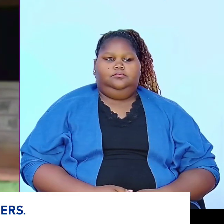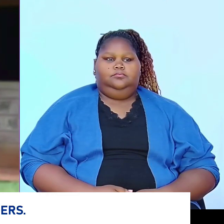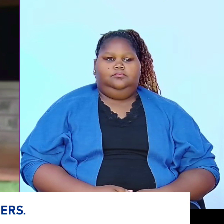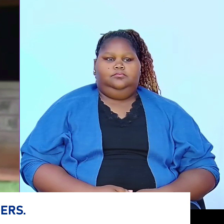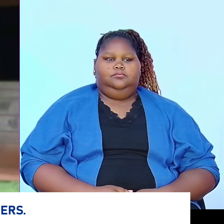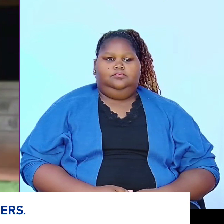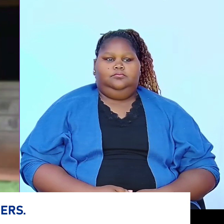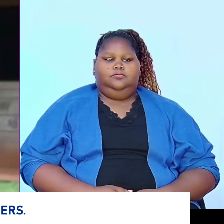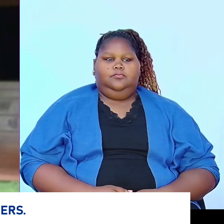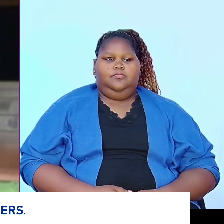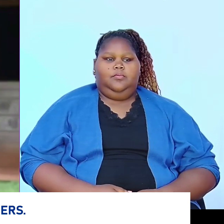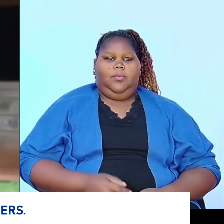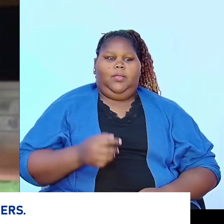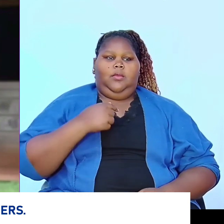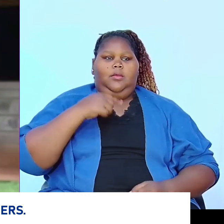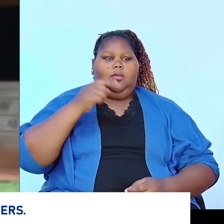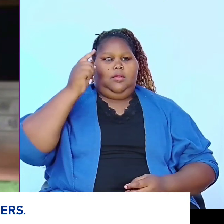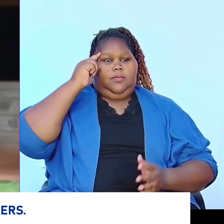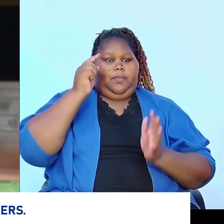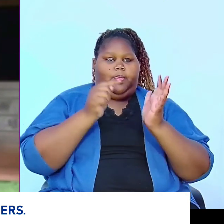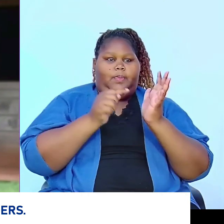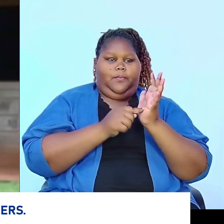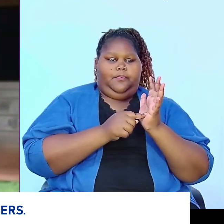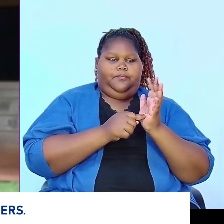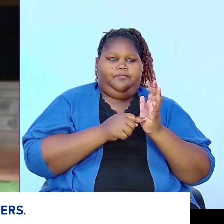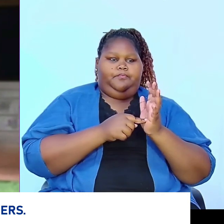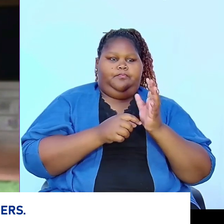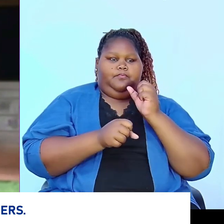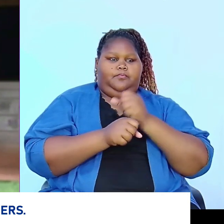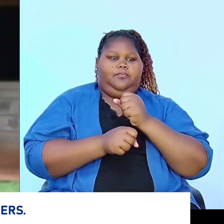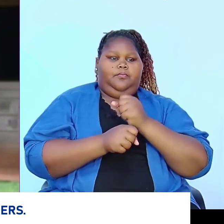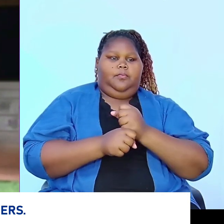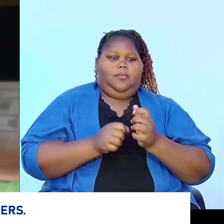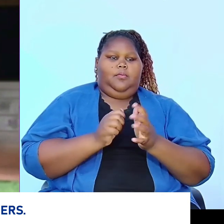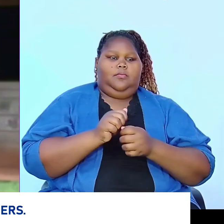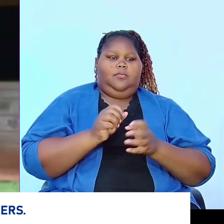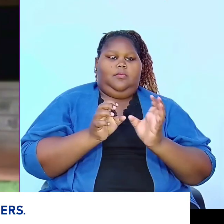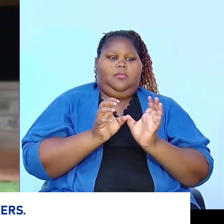Recognize the work that has been done by community health promoters all over the country.